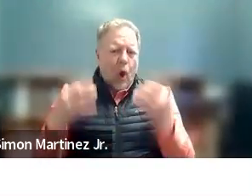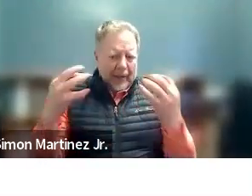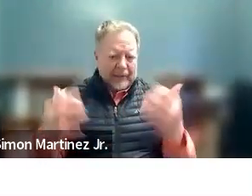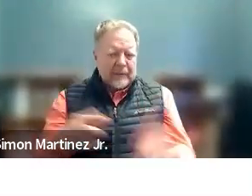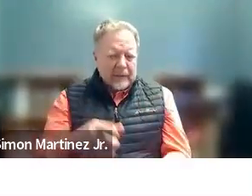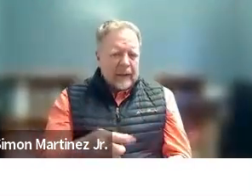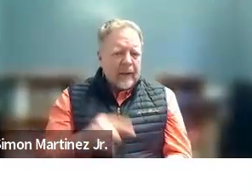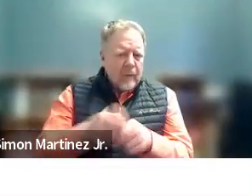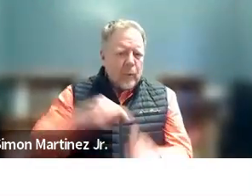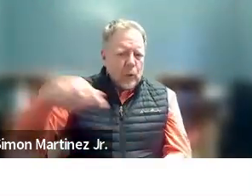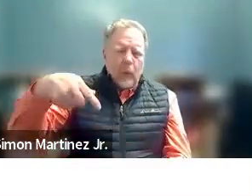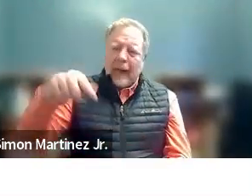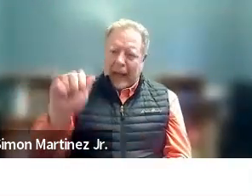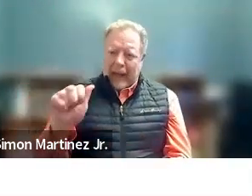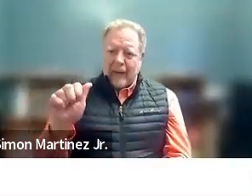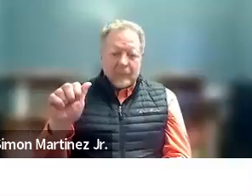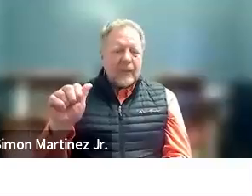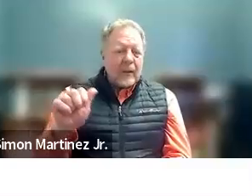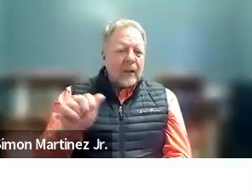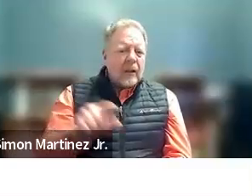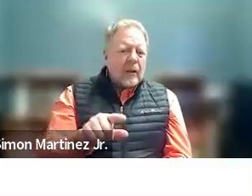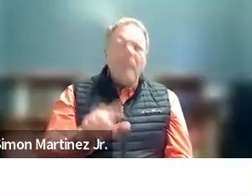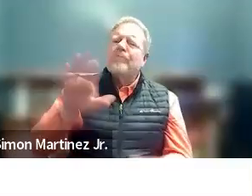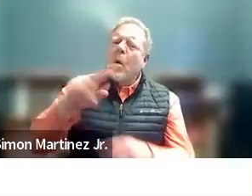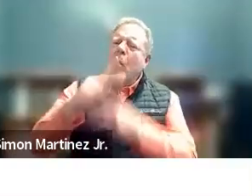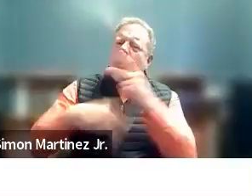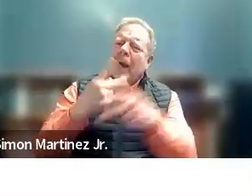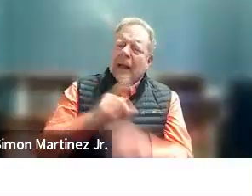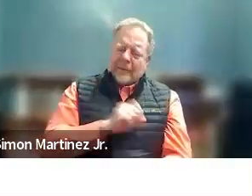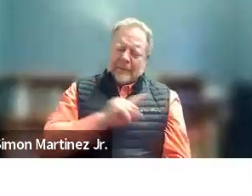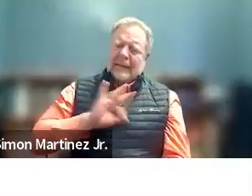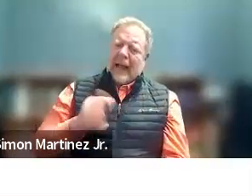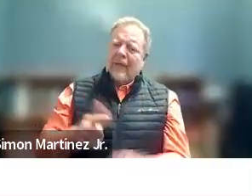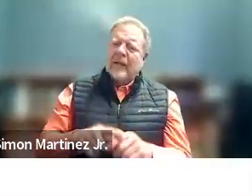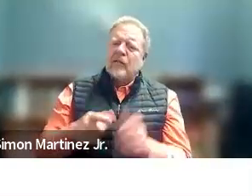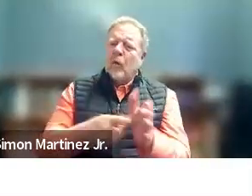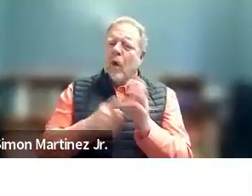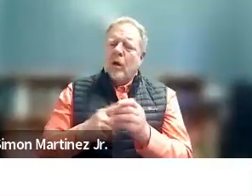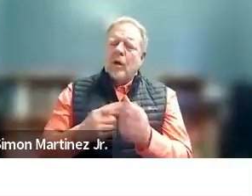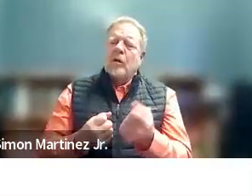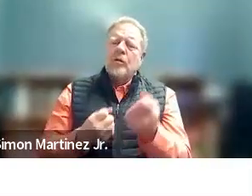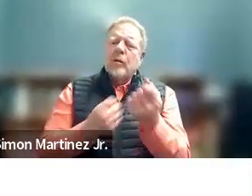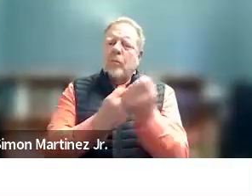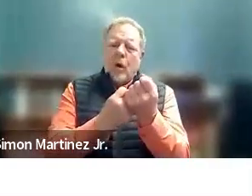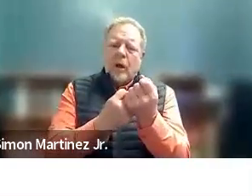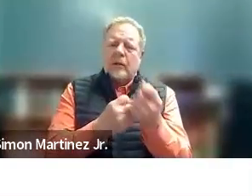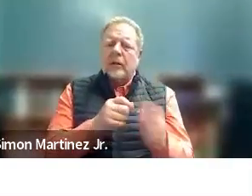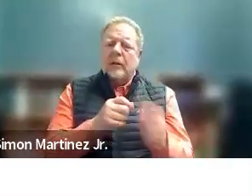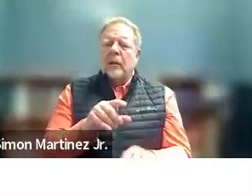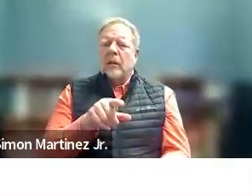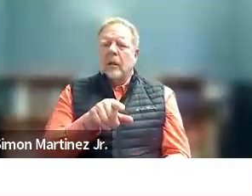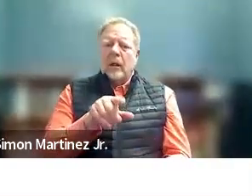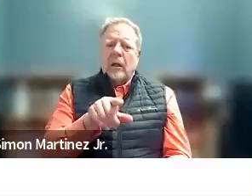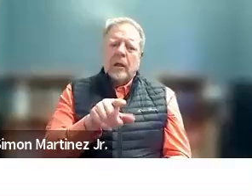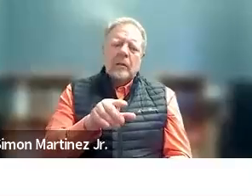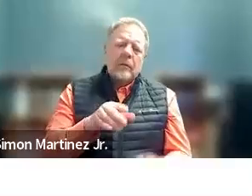in the Q&A. What kind of staffing is required to support curb cut digital accessibility at Harvard? Can